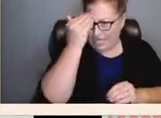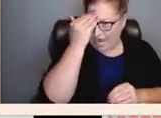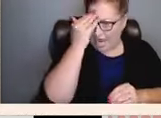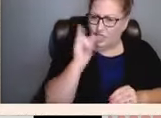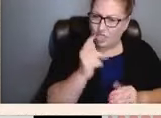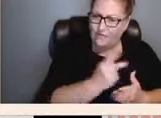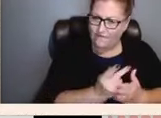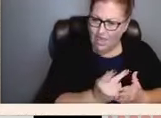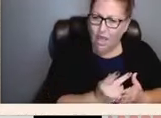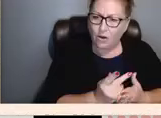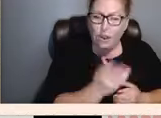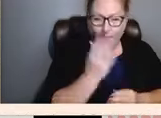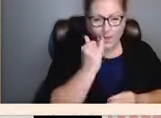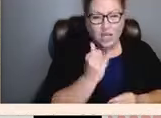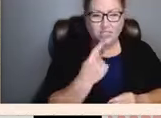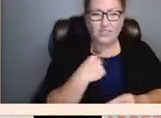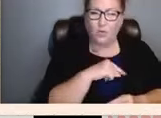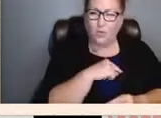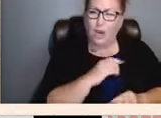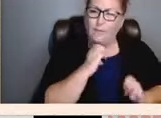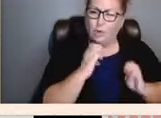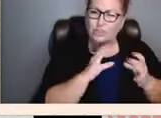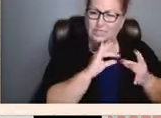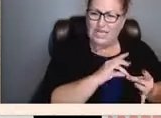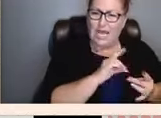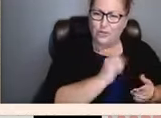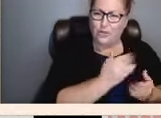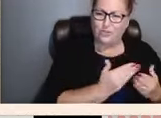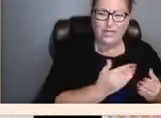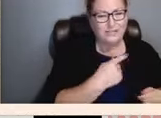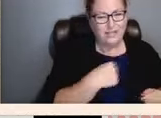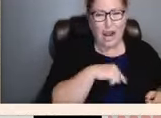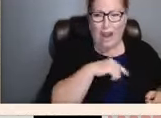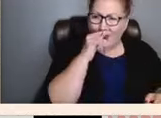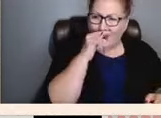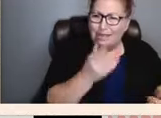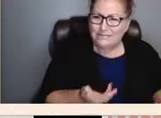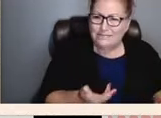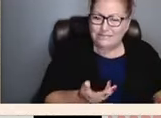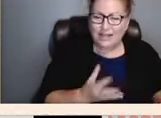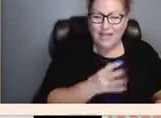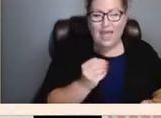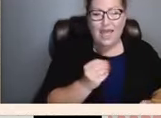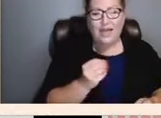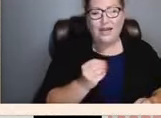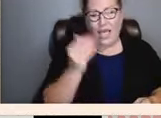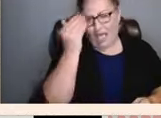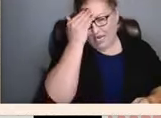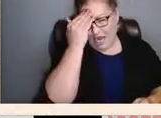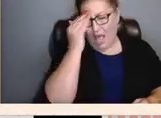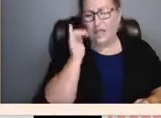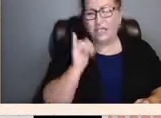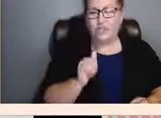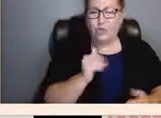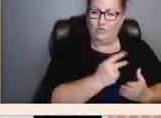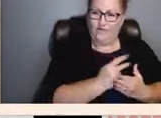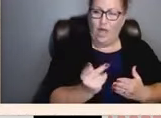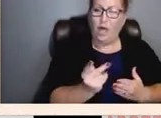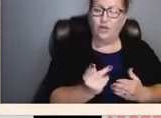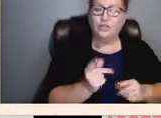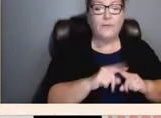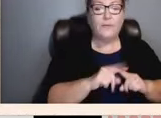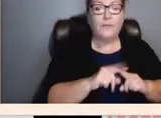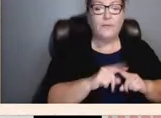are emotionally tied to these things. There are kiddos, you know, and acknowledge those failures, but what are